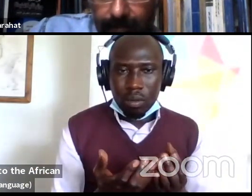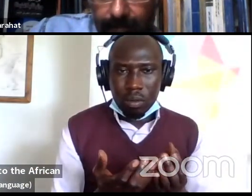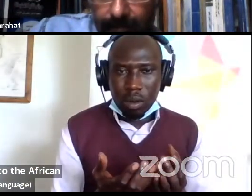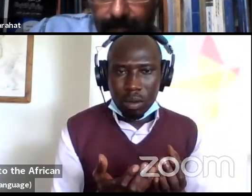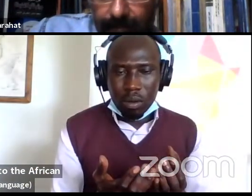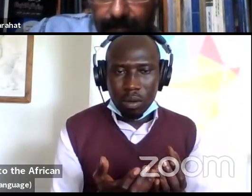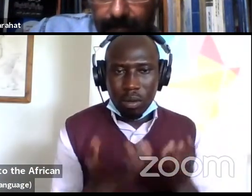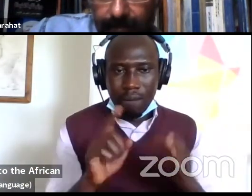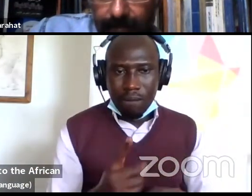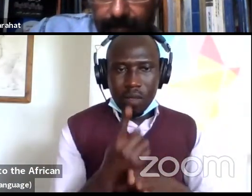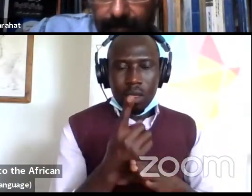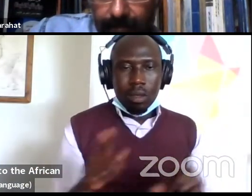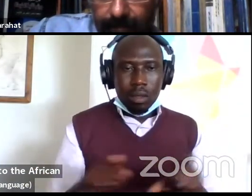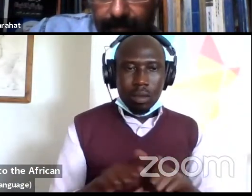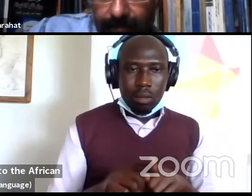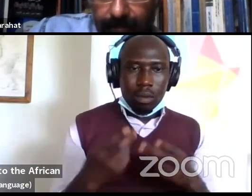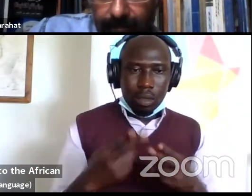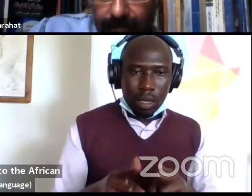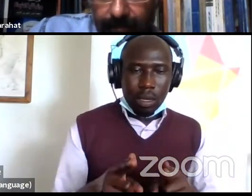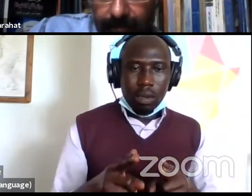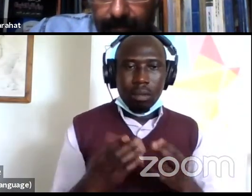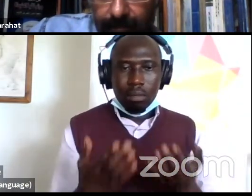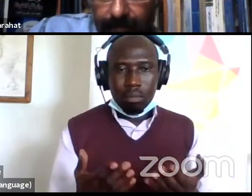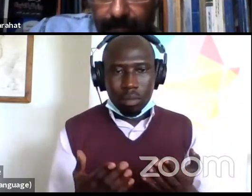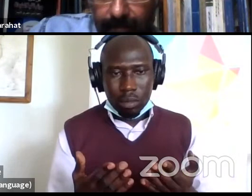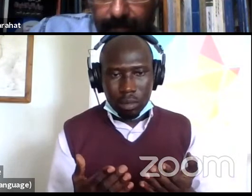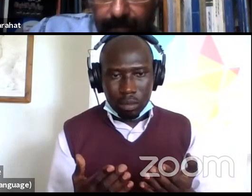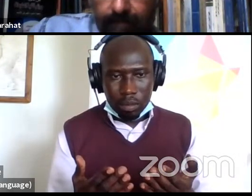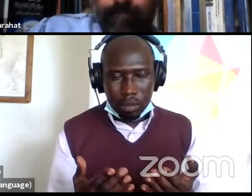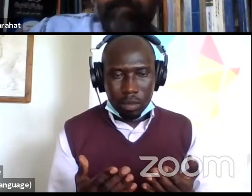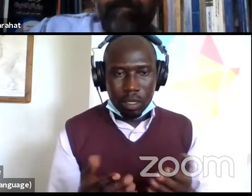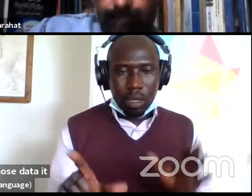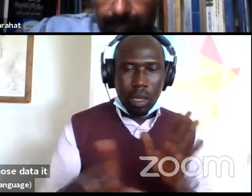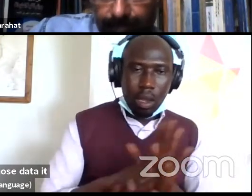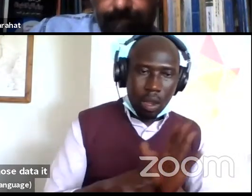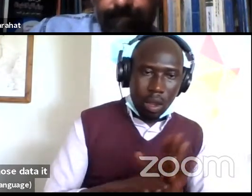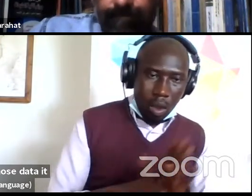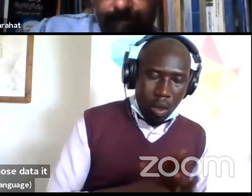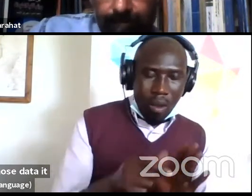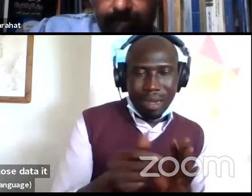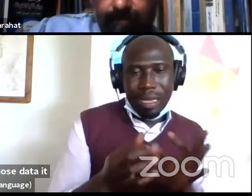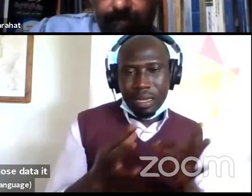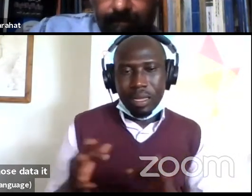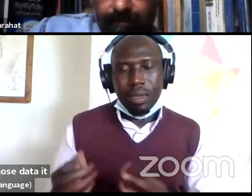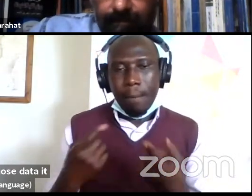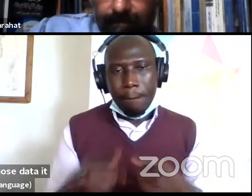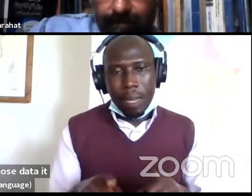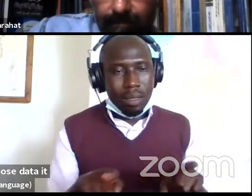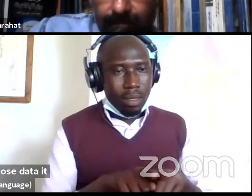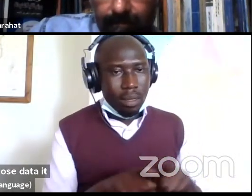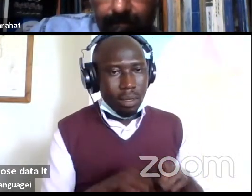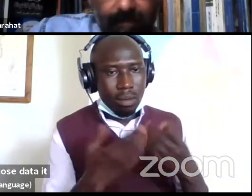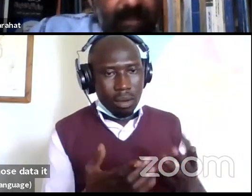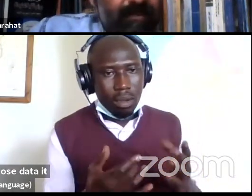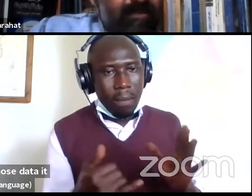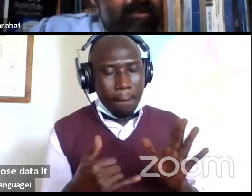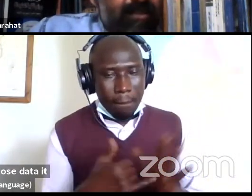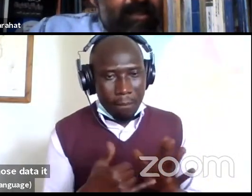the first to actually establish those data protection laws, etc. But then you end up